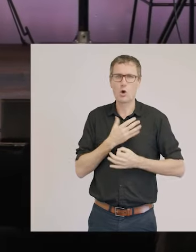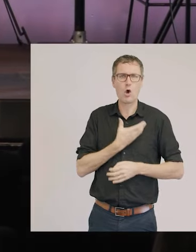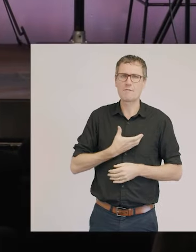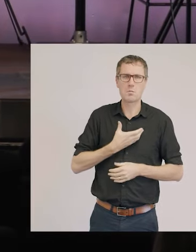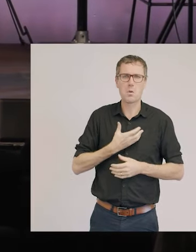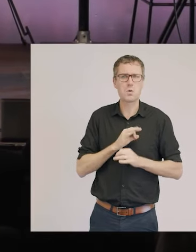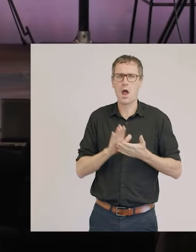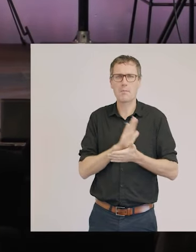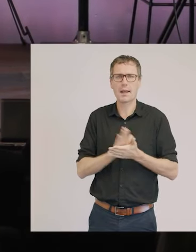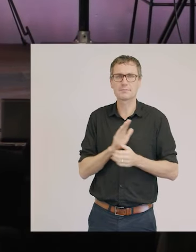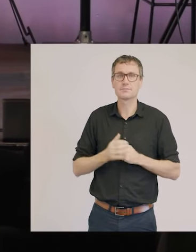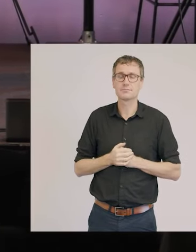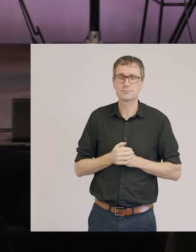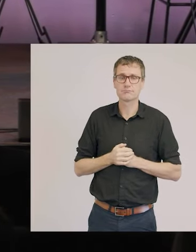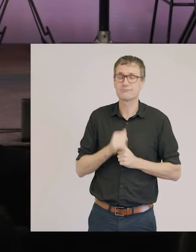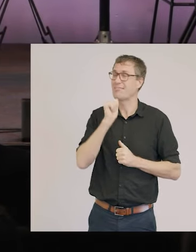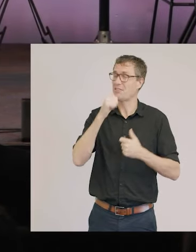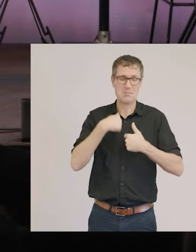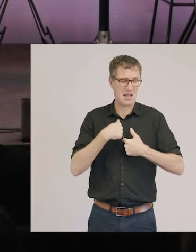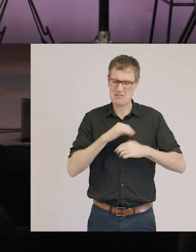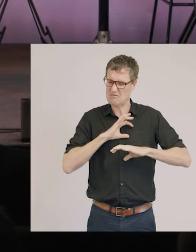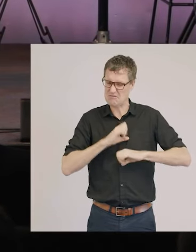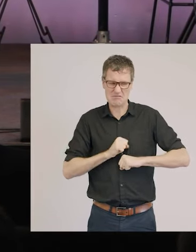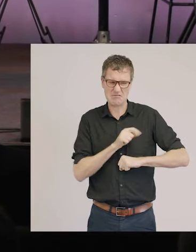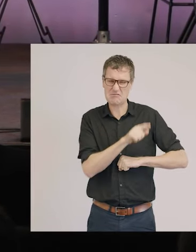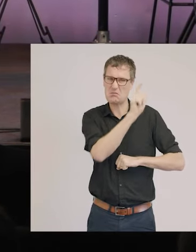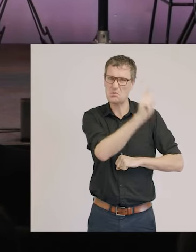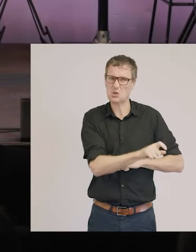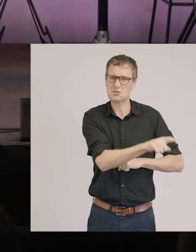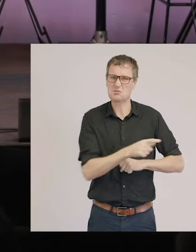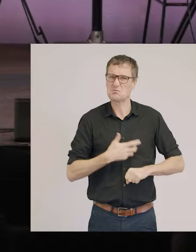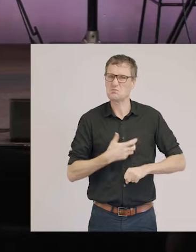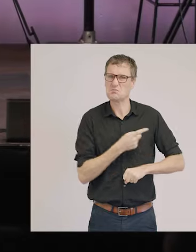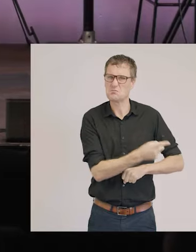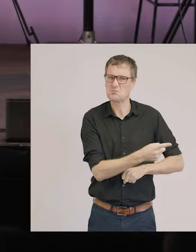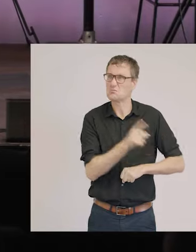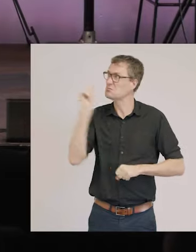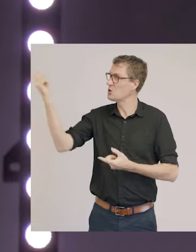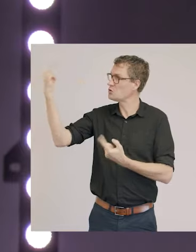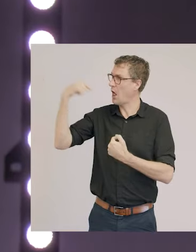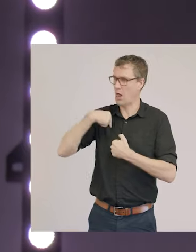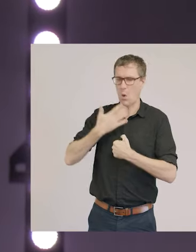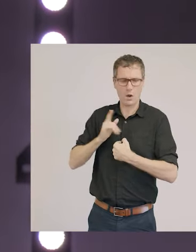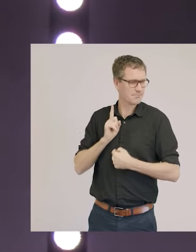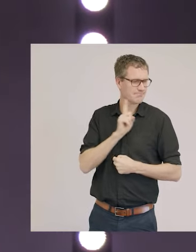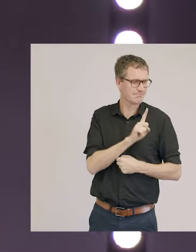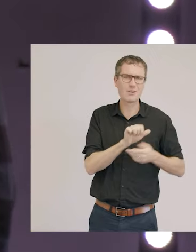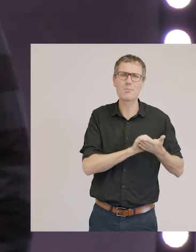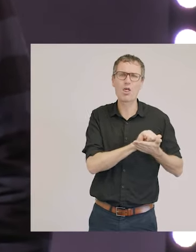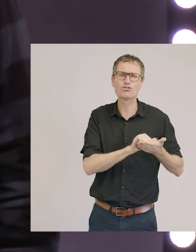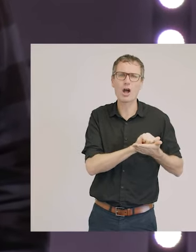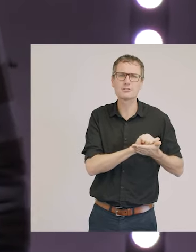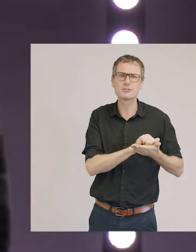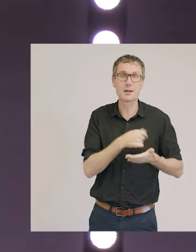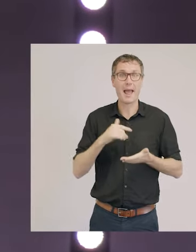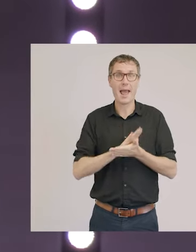somebody, I want you to go and speak to them and I want you to apologize, I don't feel happy. I feel embarrassed and I feel humiliated